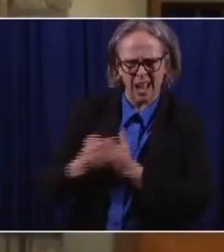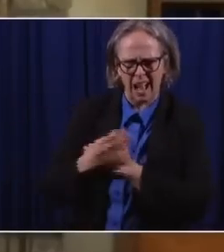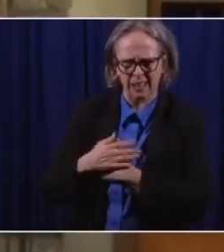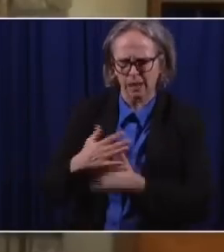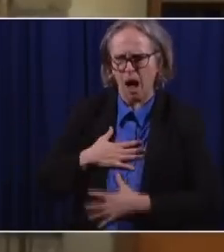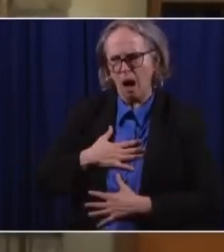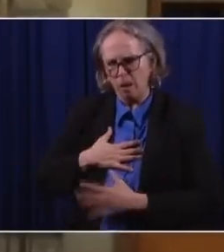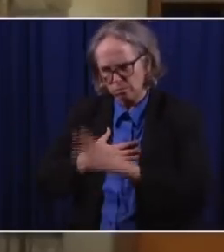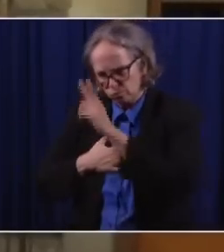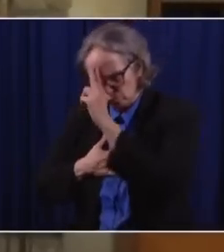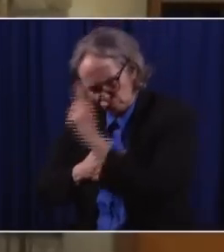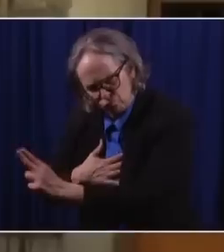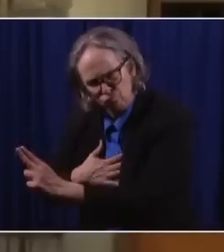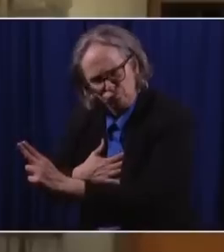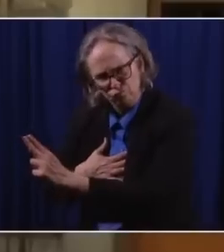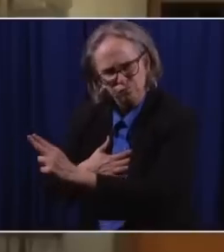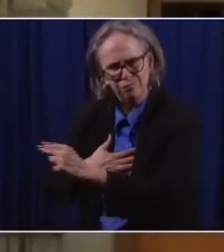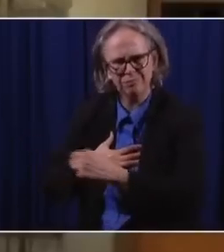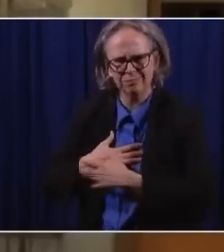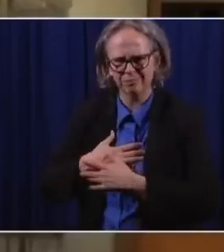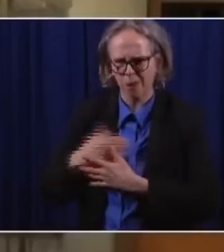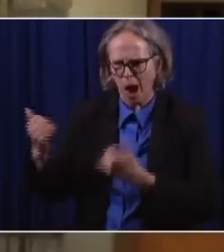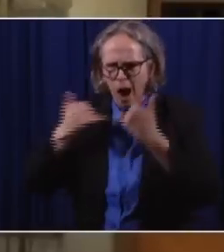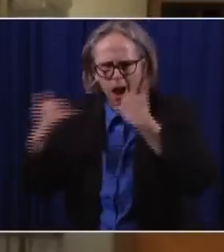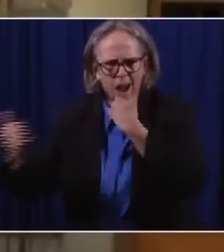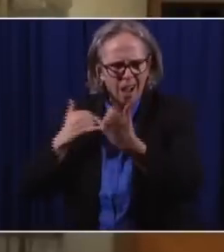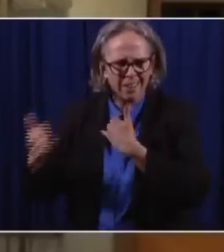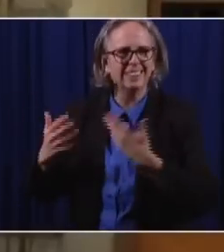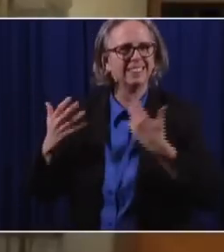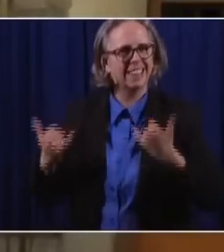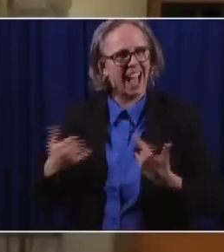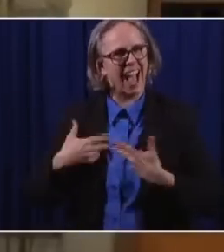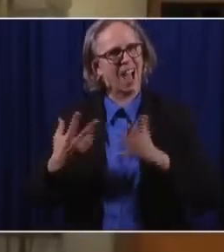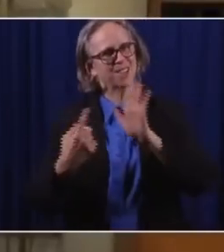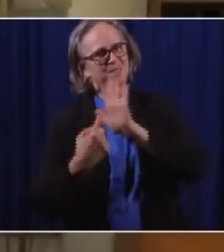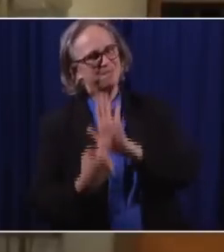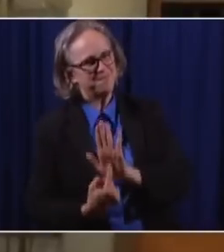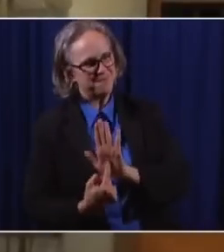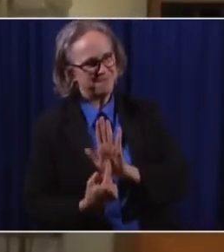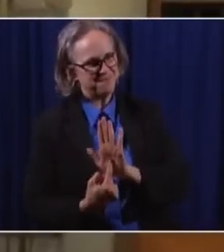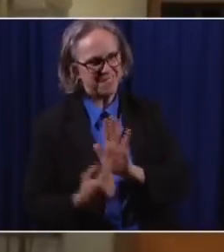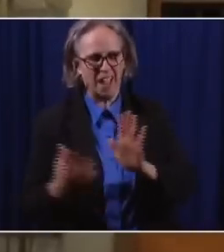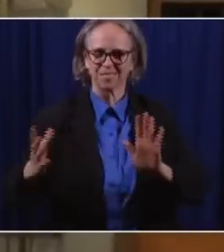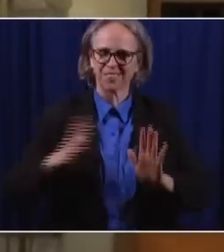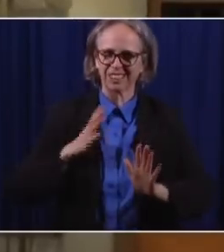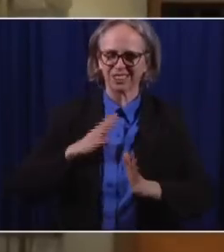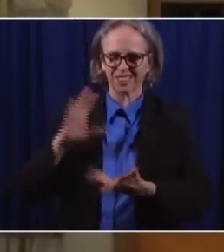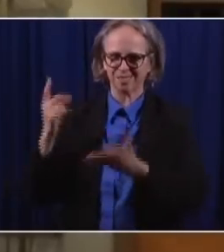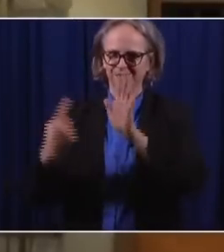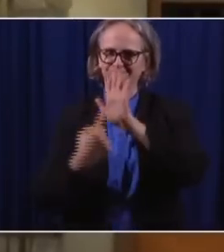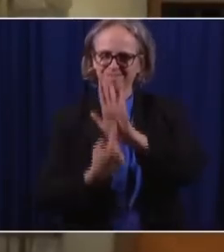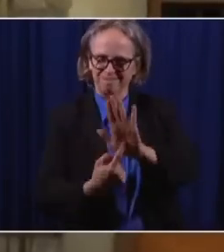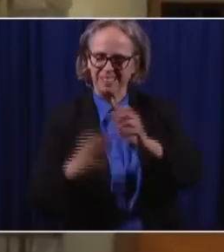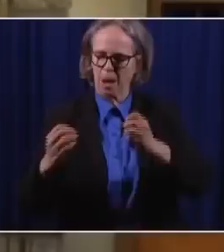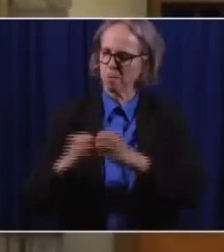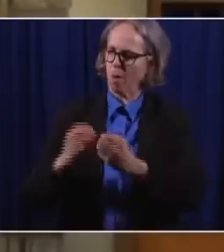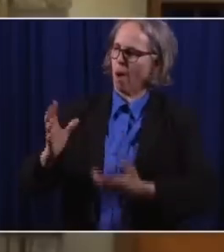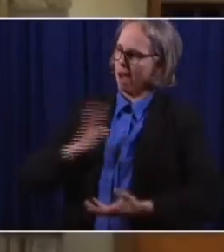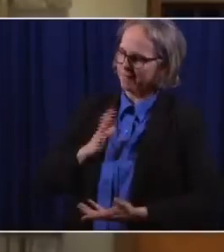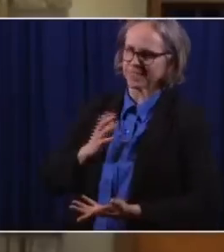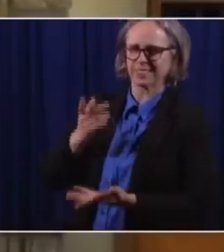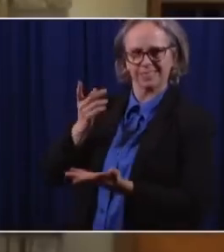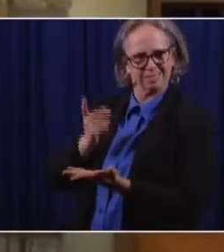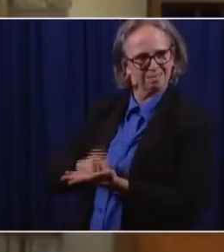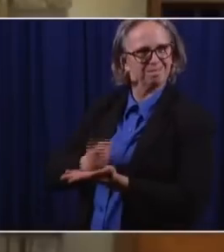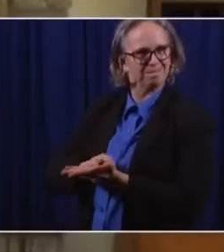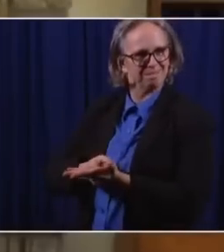phone, and now I'll have the opportunity to talk with you a lot more. And you'll probably get sick